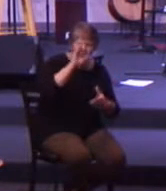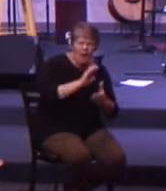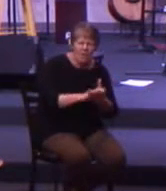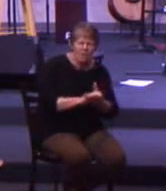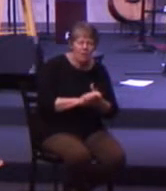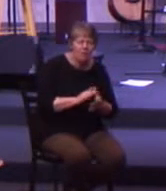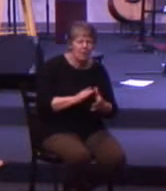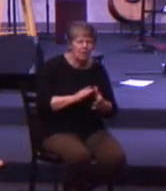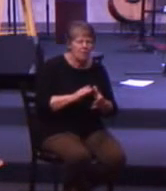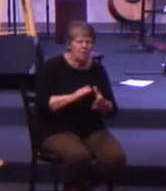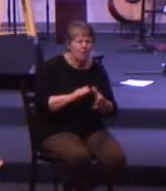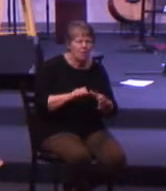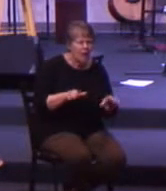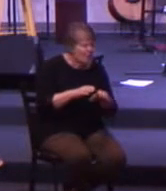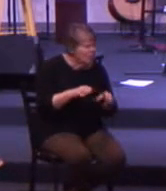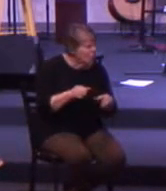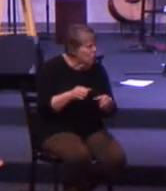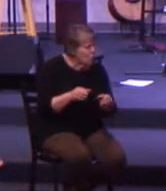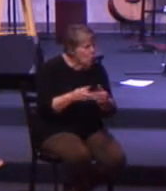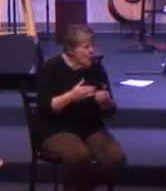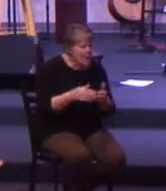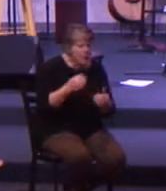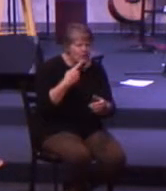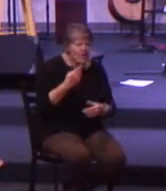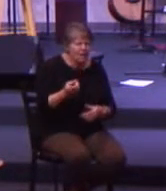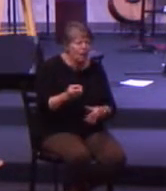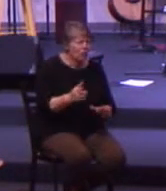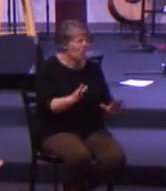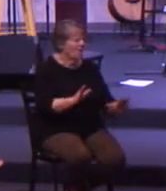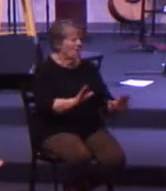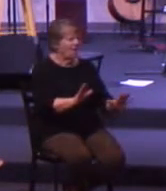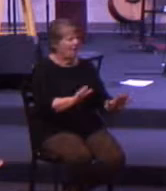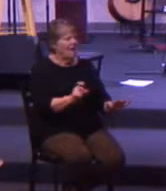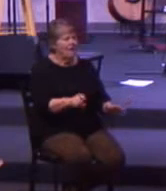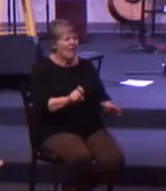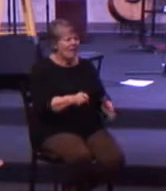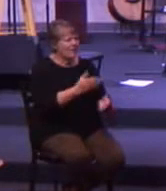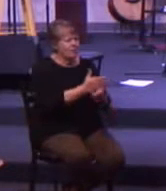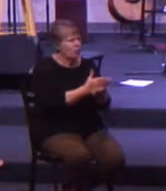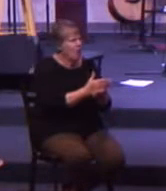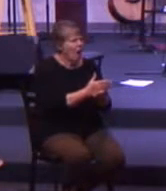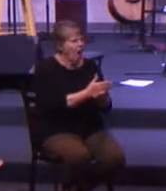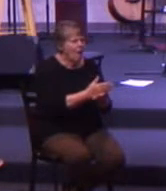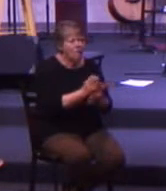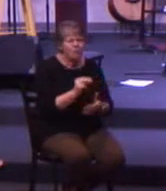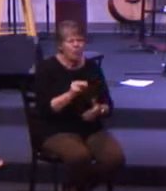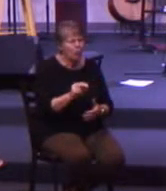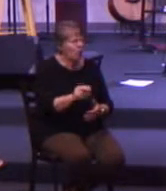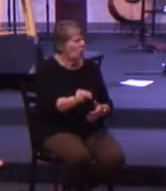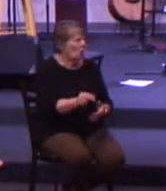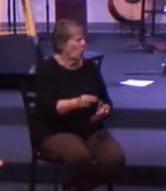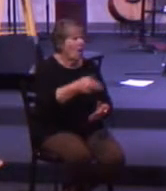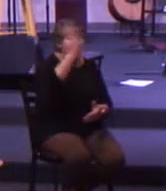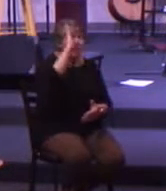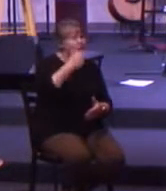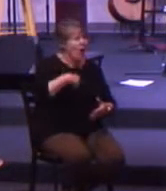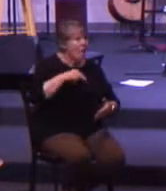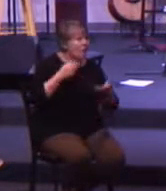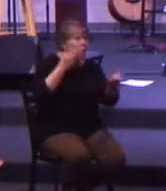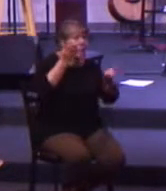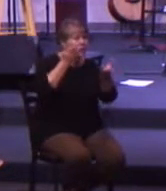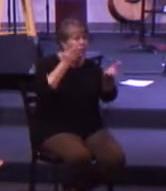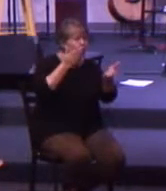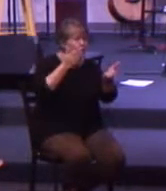And that has got to stop. We need to end that message. And we need to say, no. The God that we serve is the God of the Exodus who stood